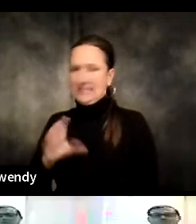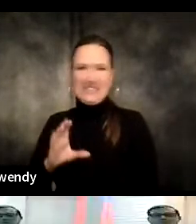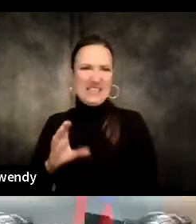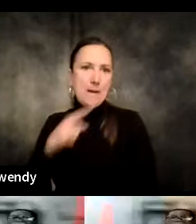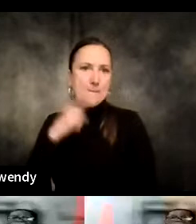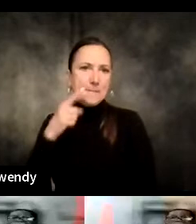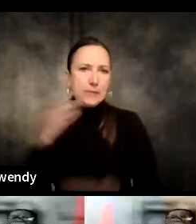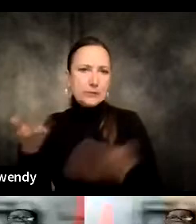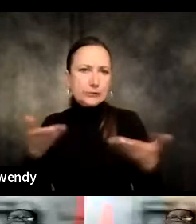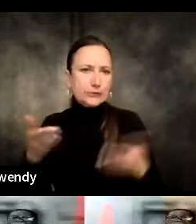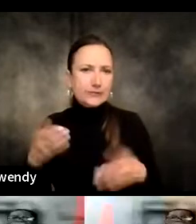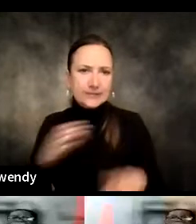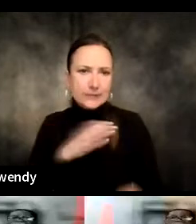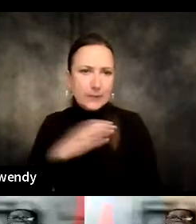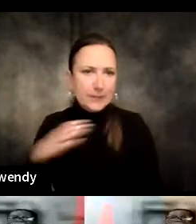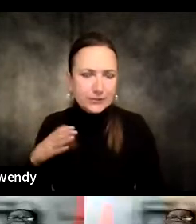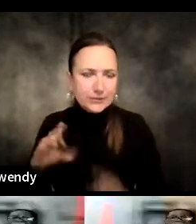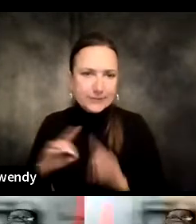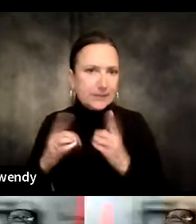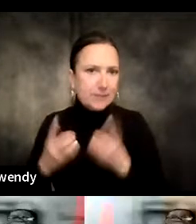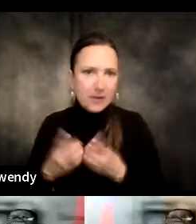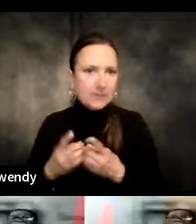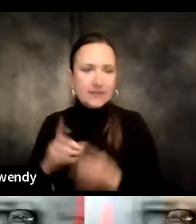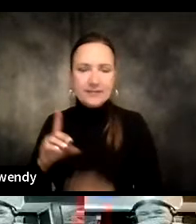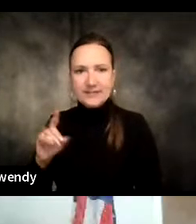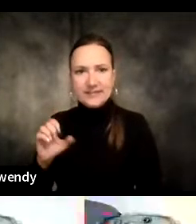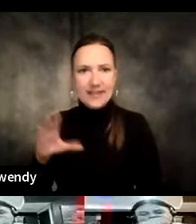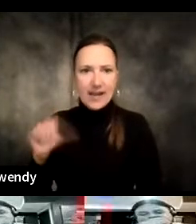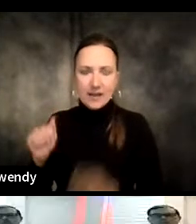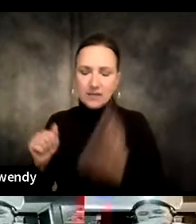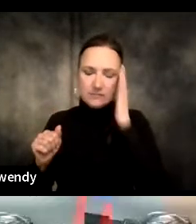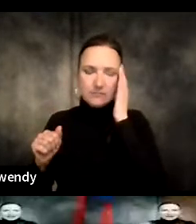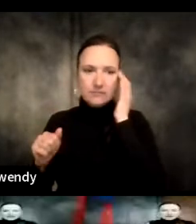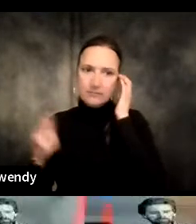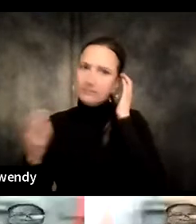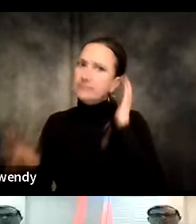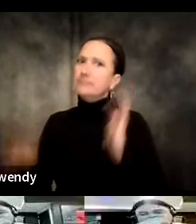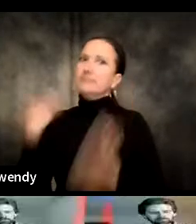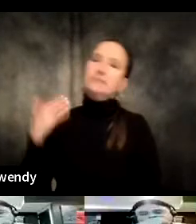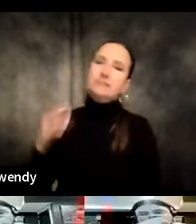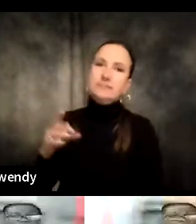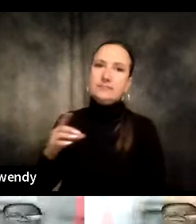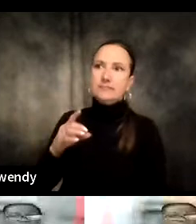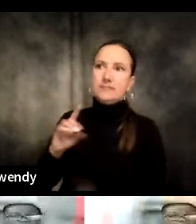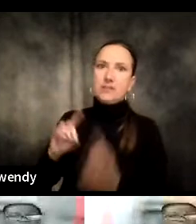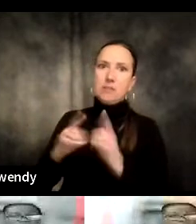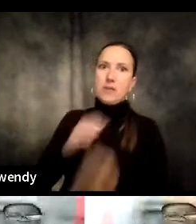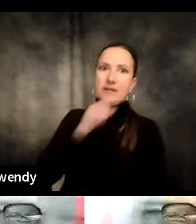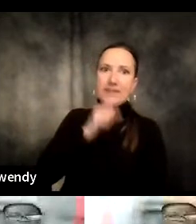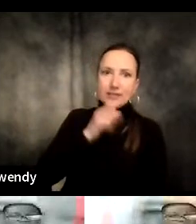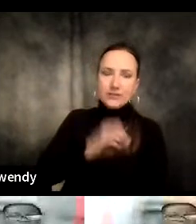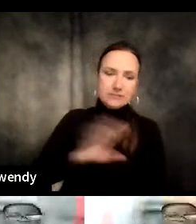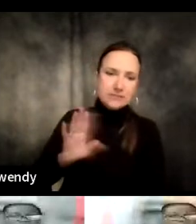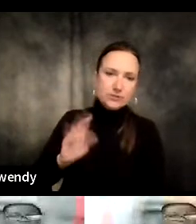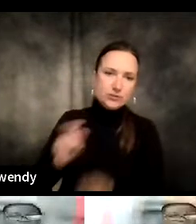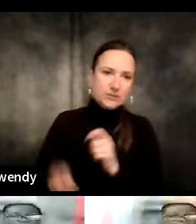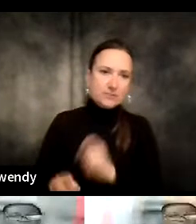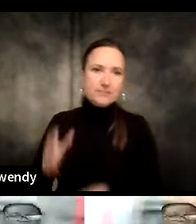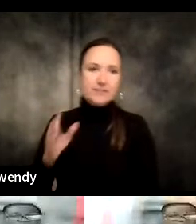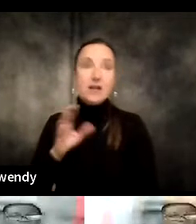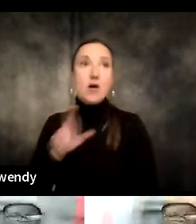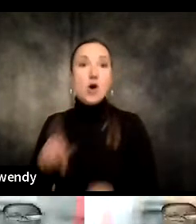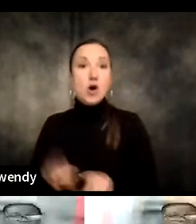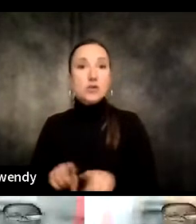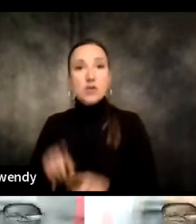Commission, Department of DACA, which used to be Department of Aging, and also with